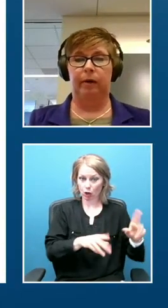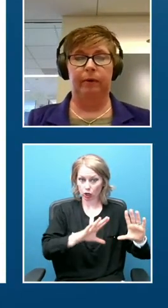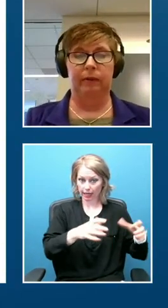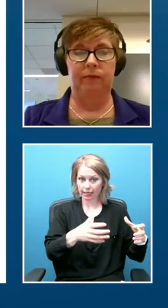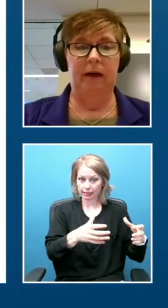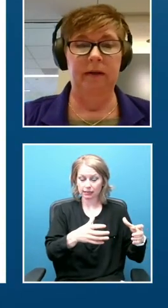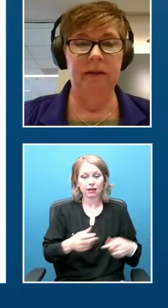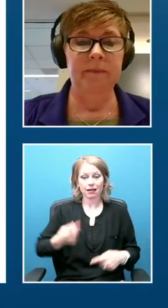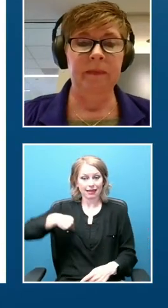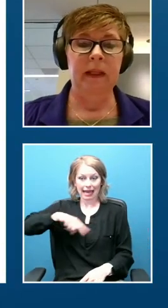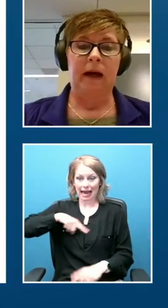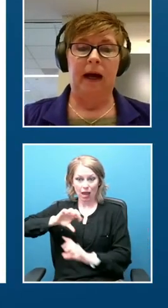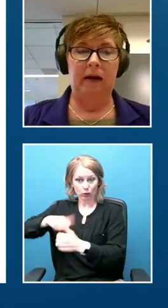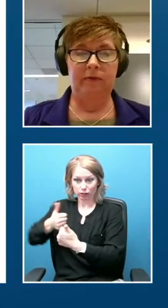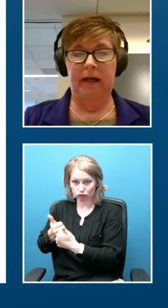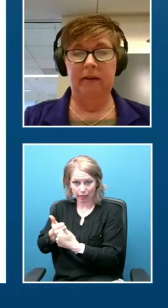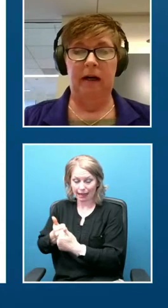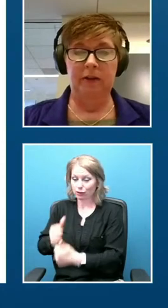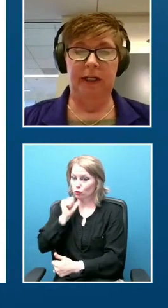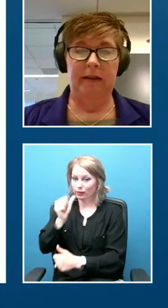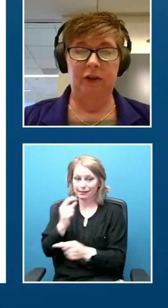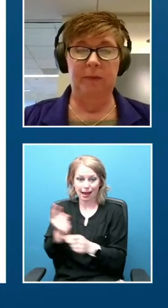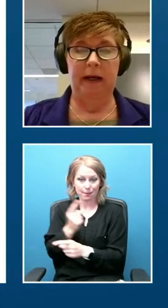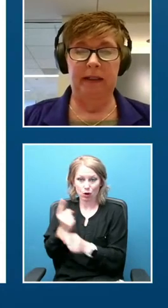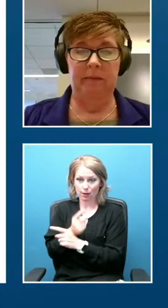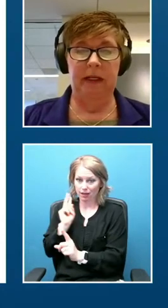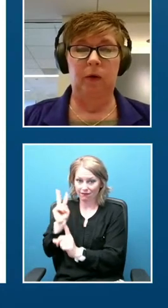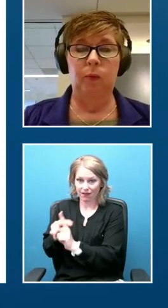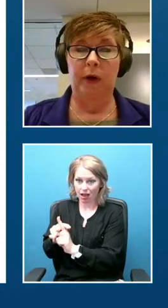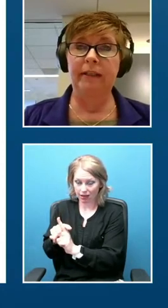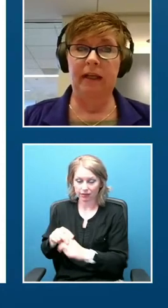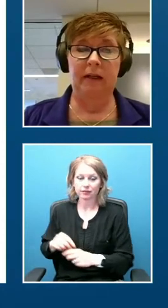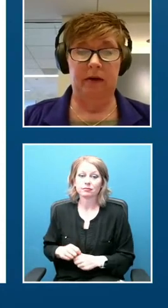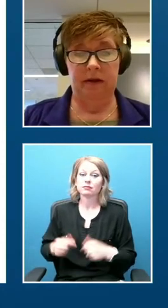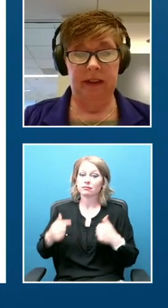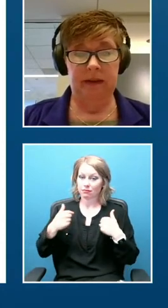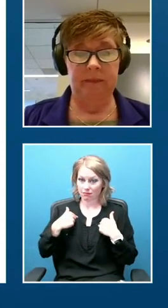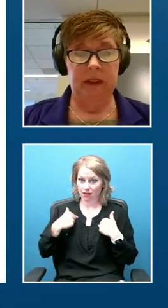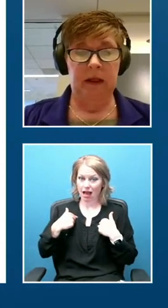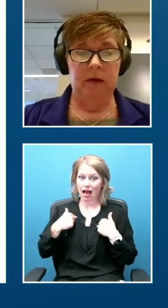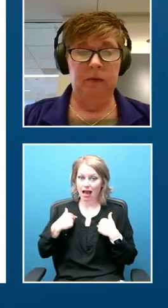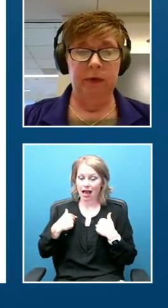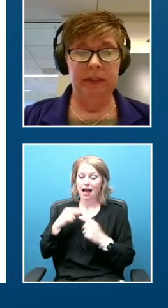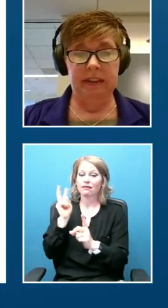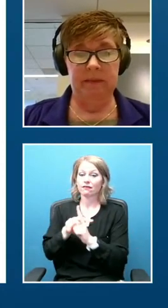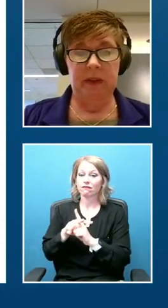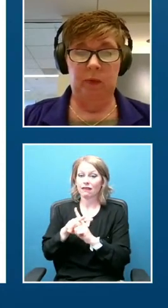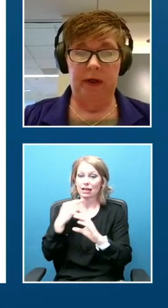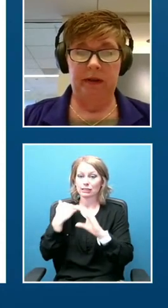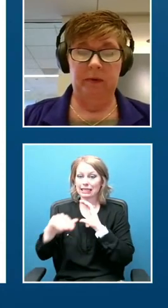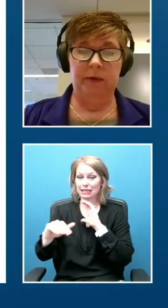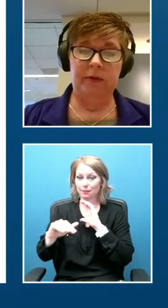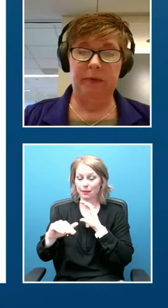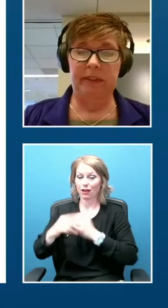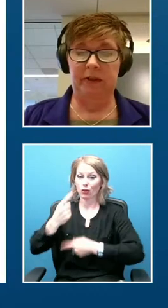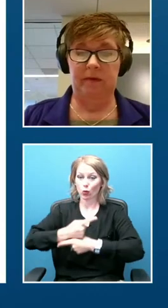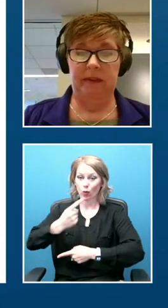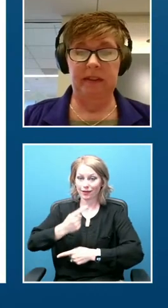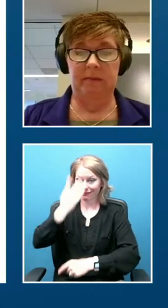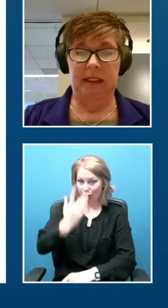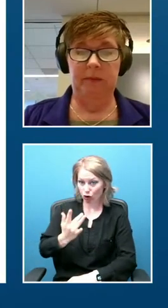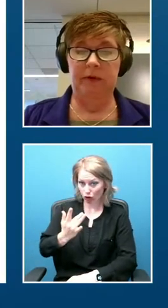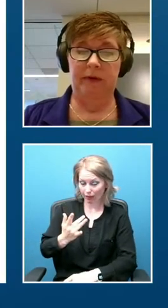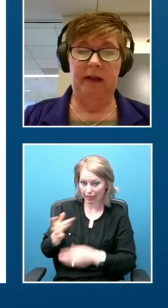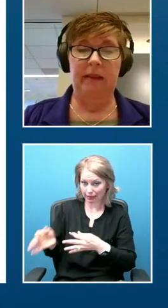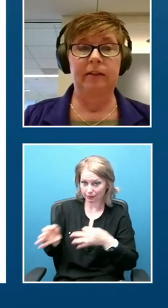not properly filed. I filed our challenge by email 1 day early. Rule 6B1 of the Rules of Procedure of